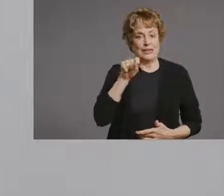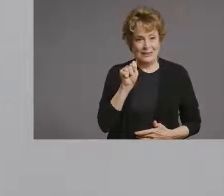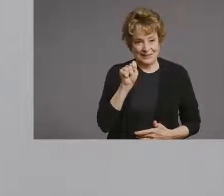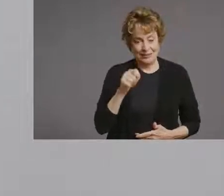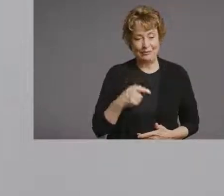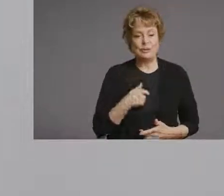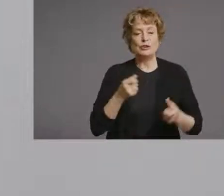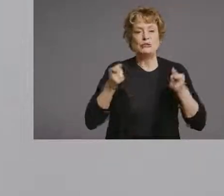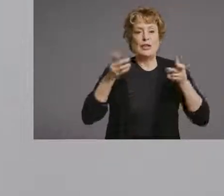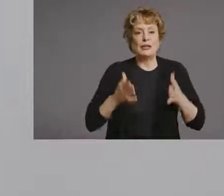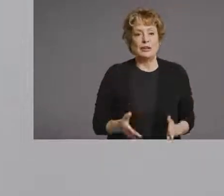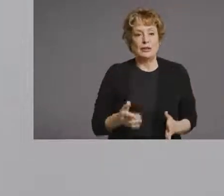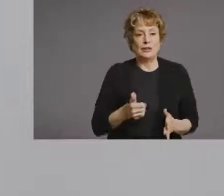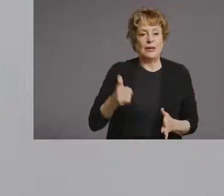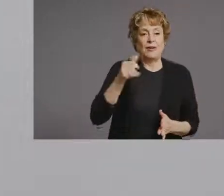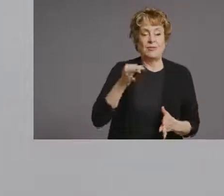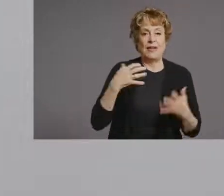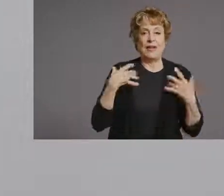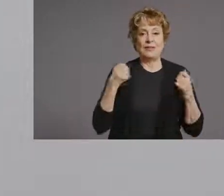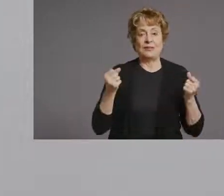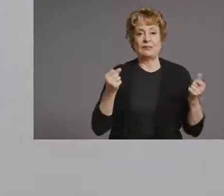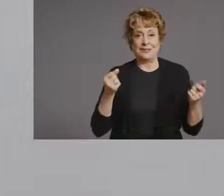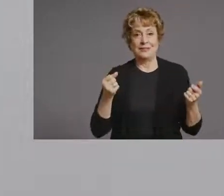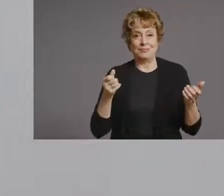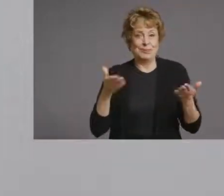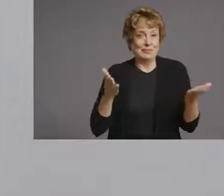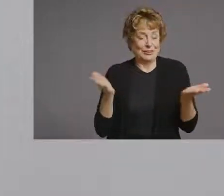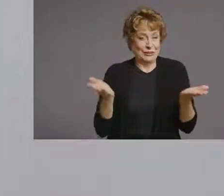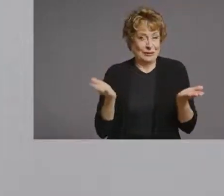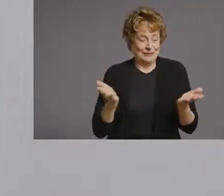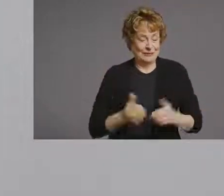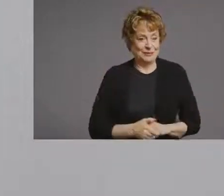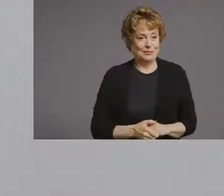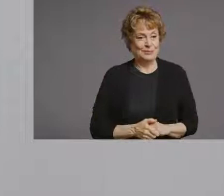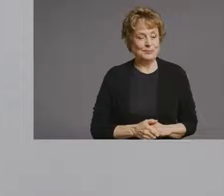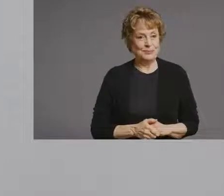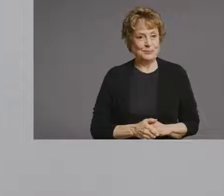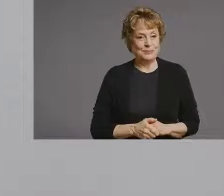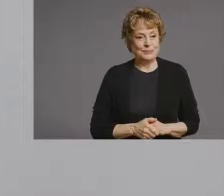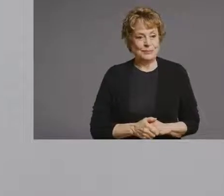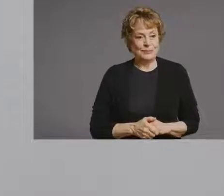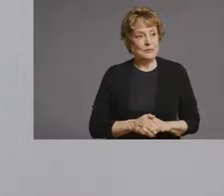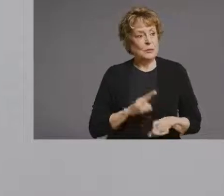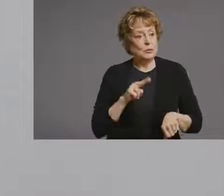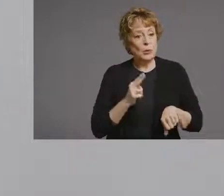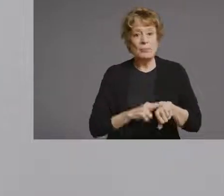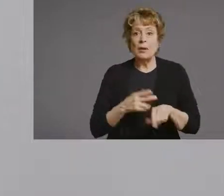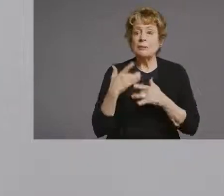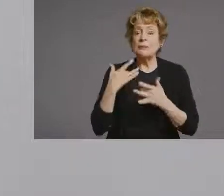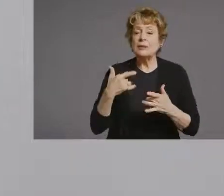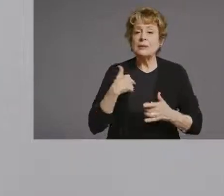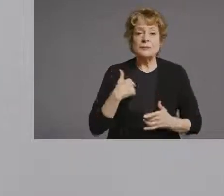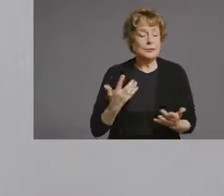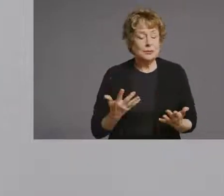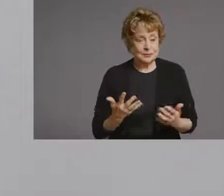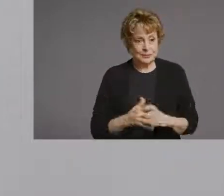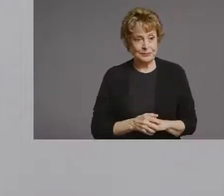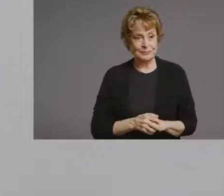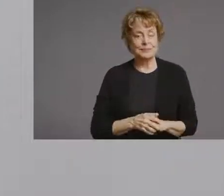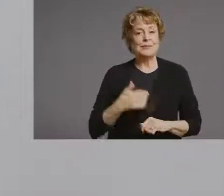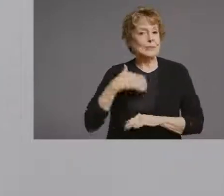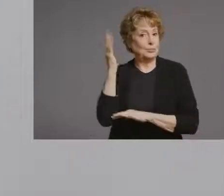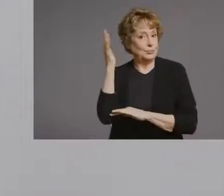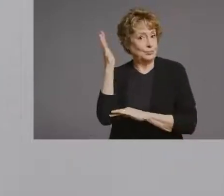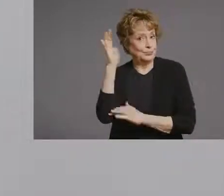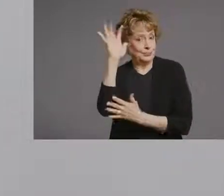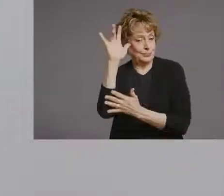everyone has had a great week this week. As our normal protocol, we will go through the presentation and then